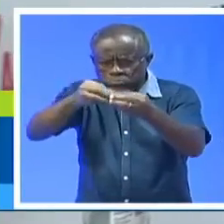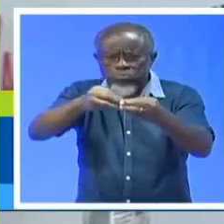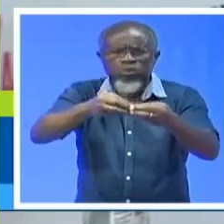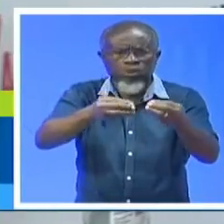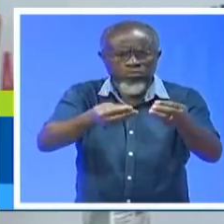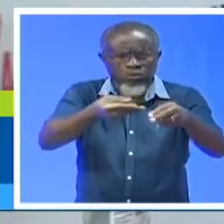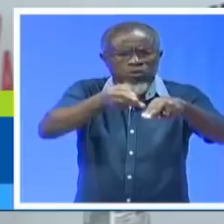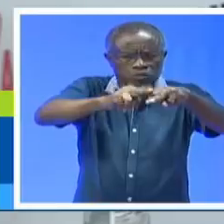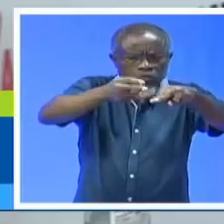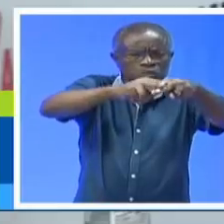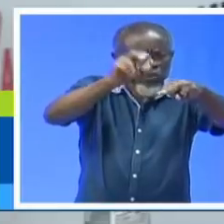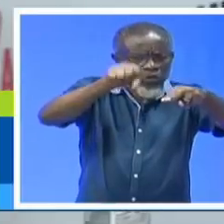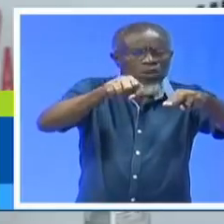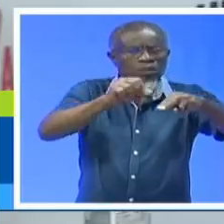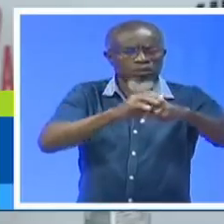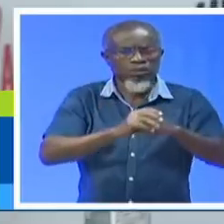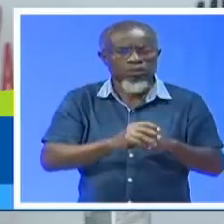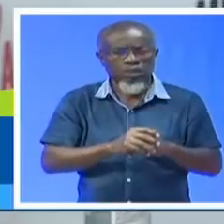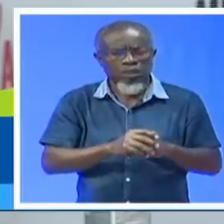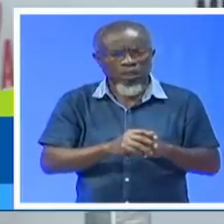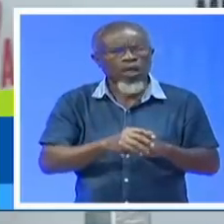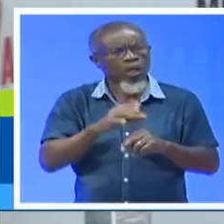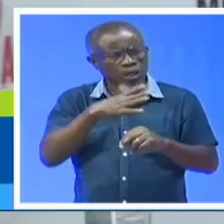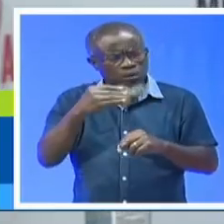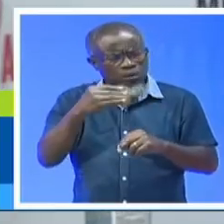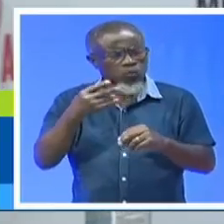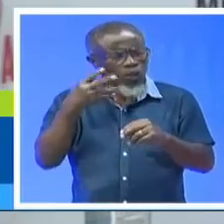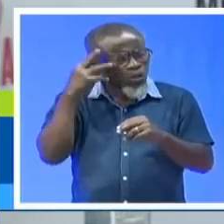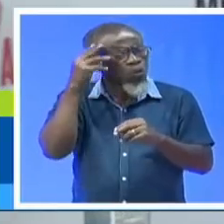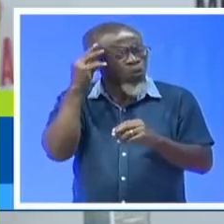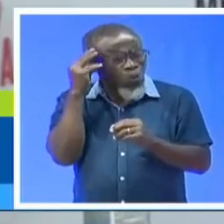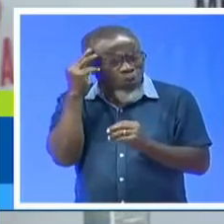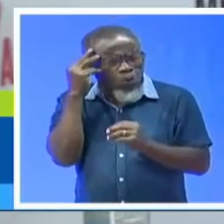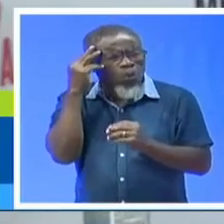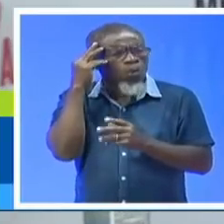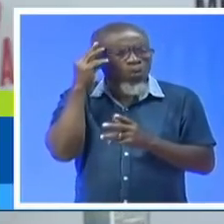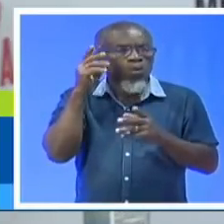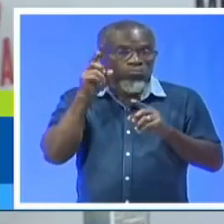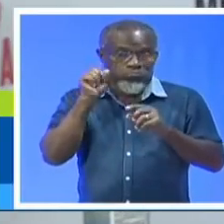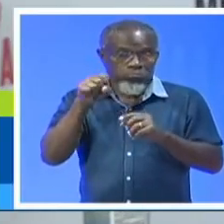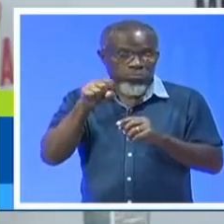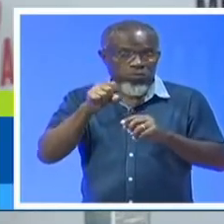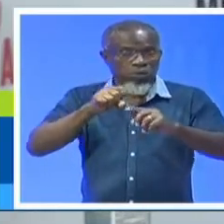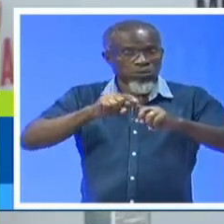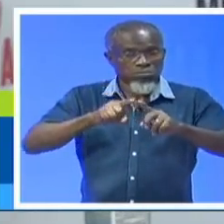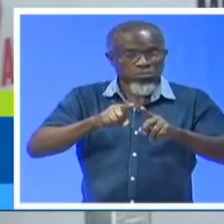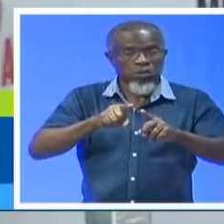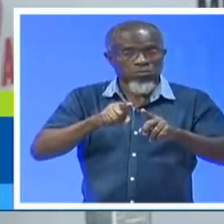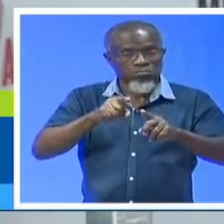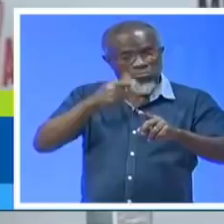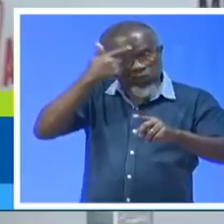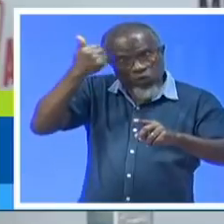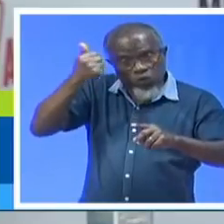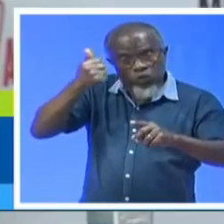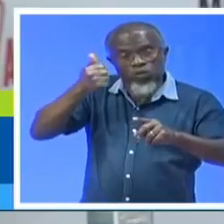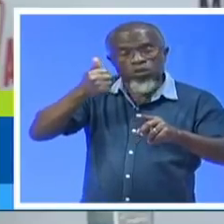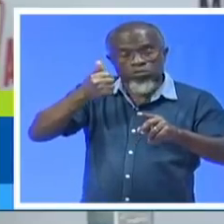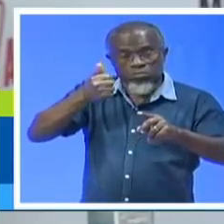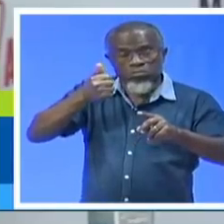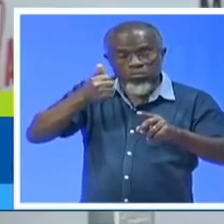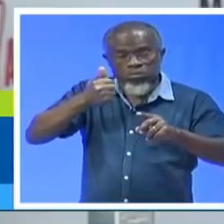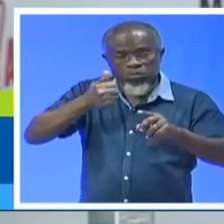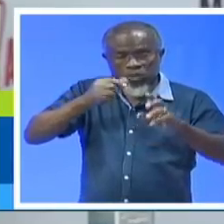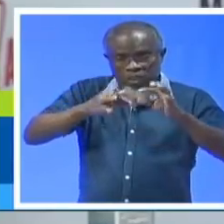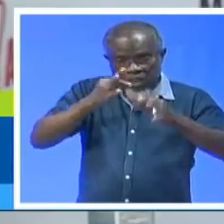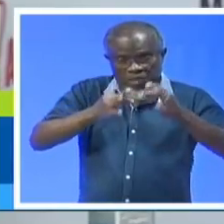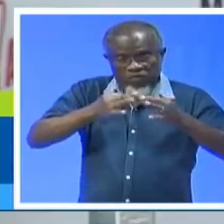do have a concern, and we've expressed that concern, that increasing movement can lead to increased transmission, and we have outlined